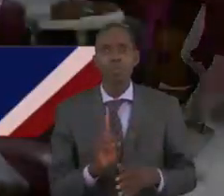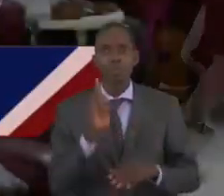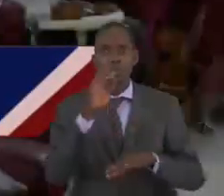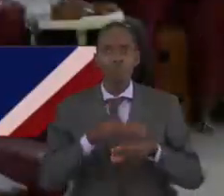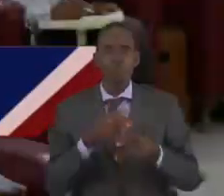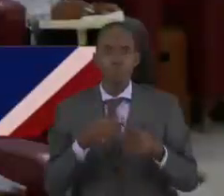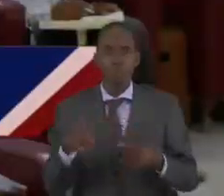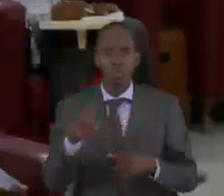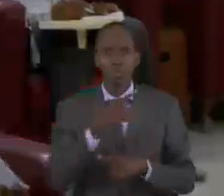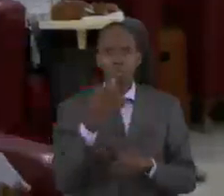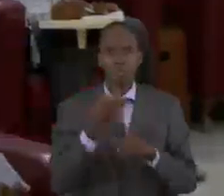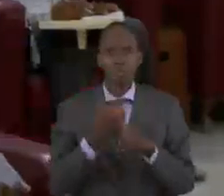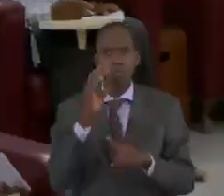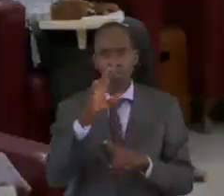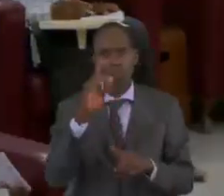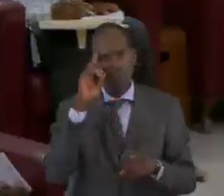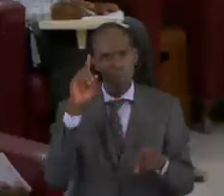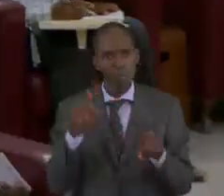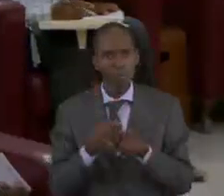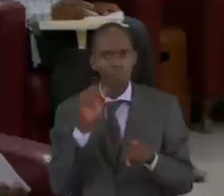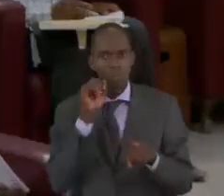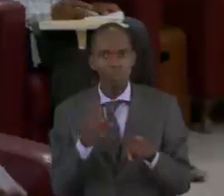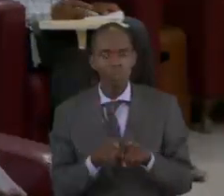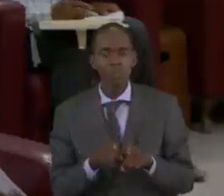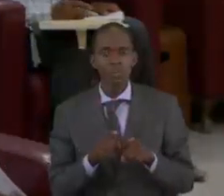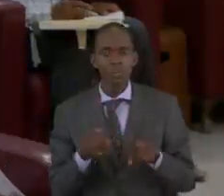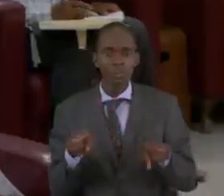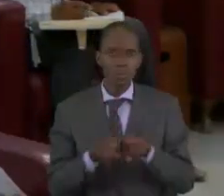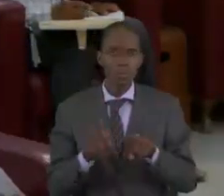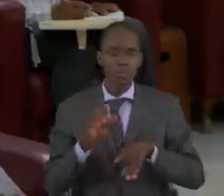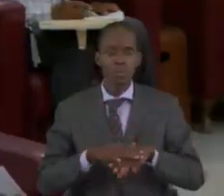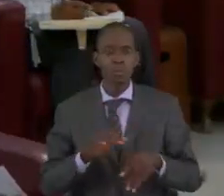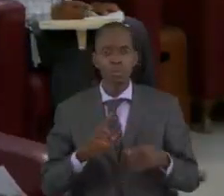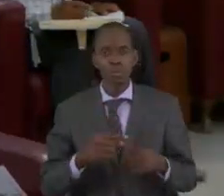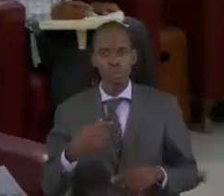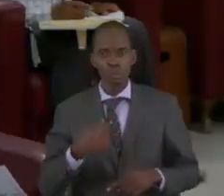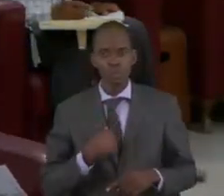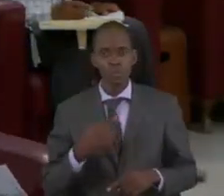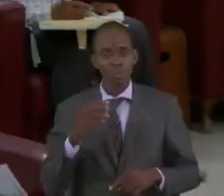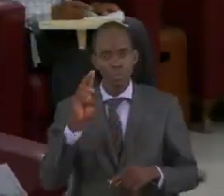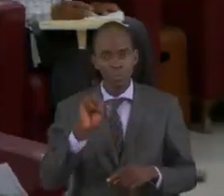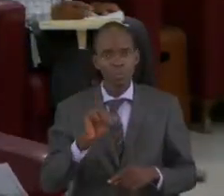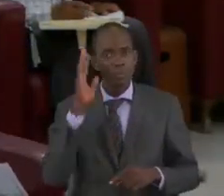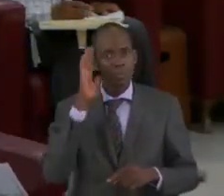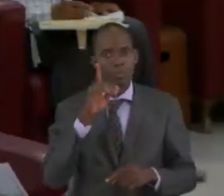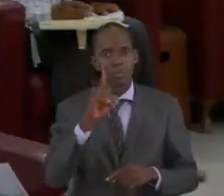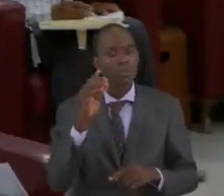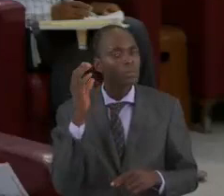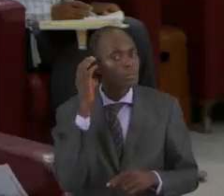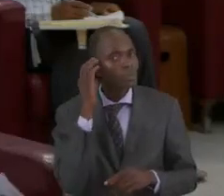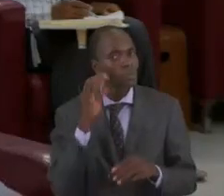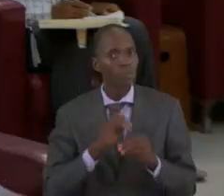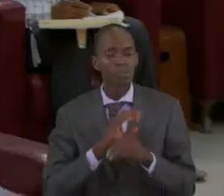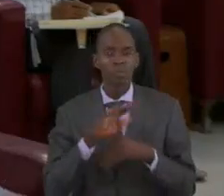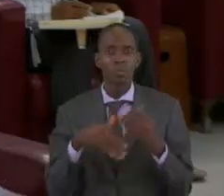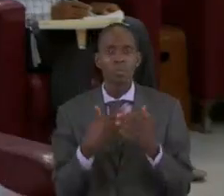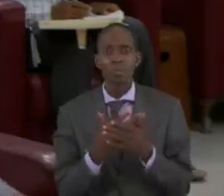your brethren like unto me. Him shall ye hear in all